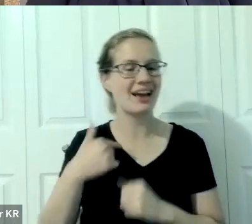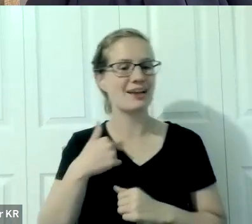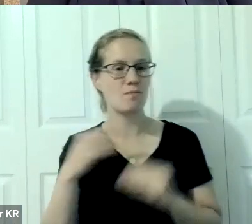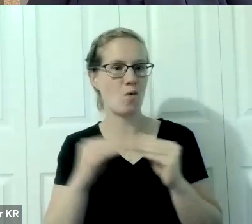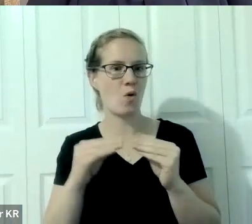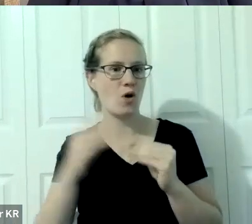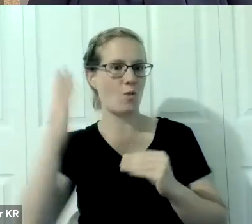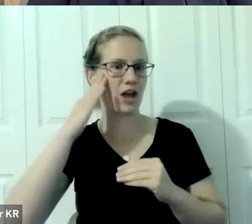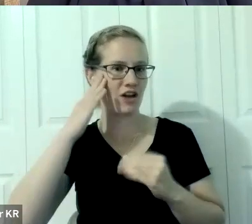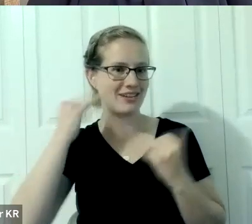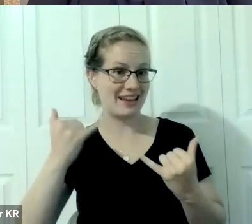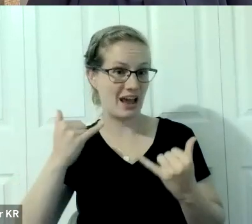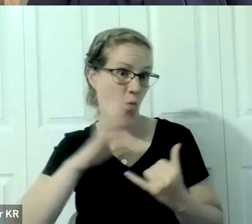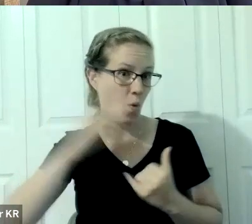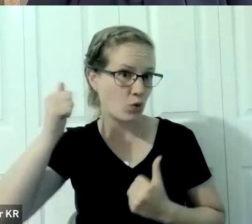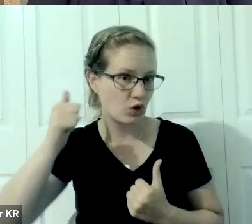aware of that now